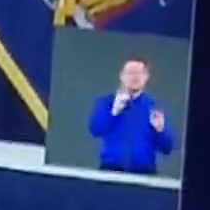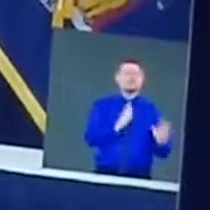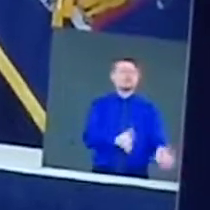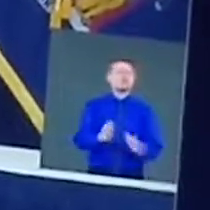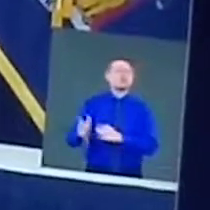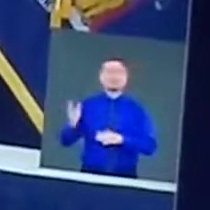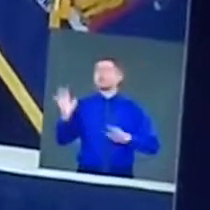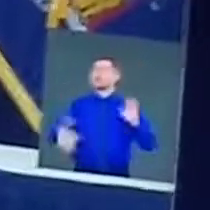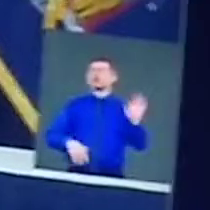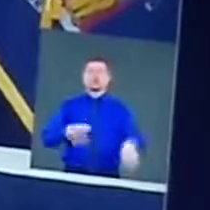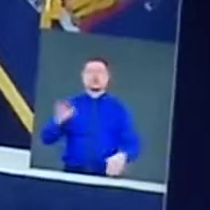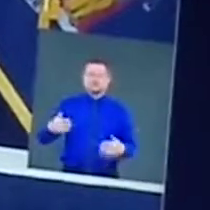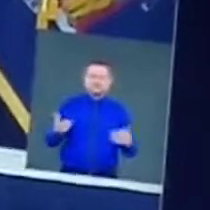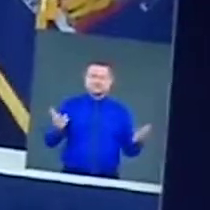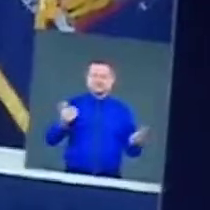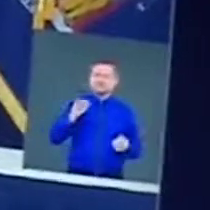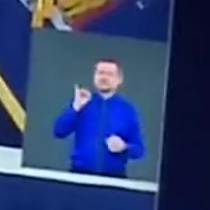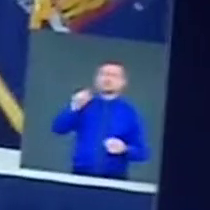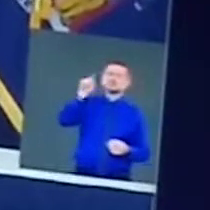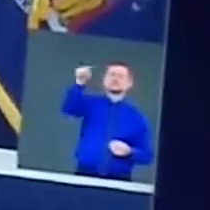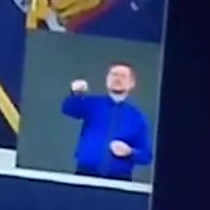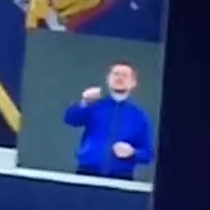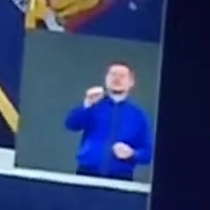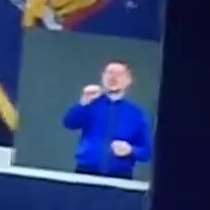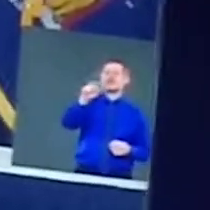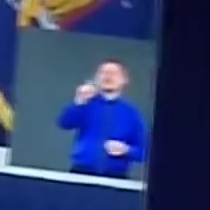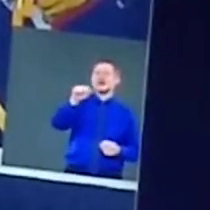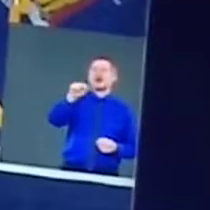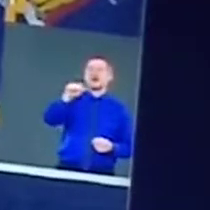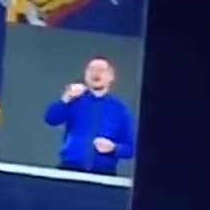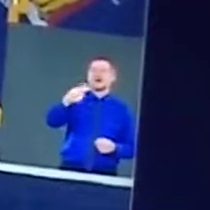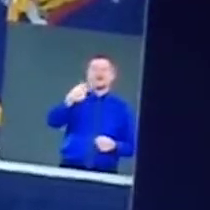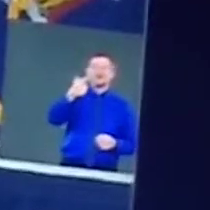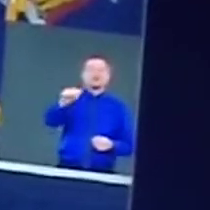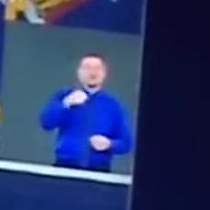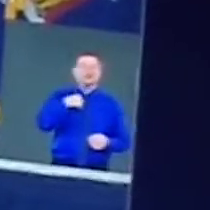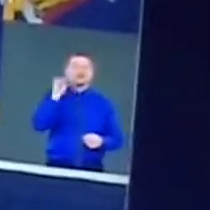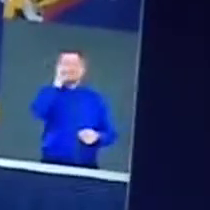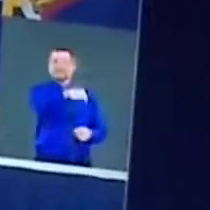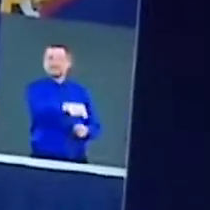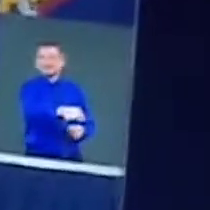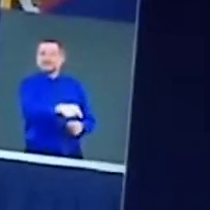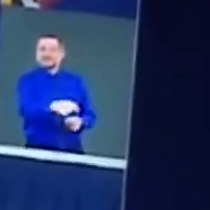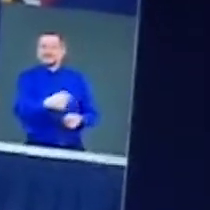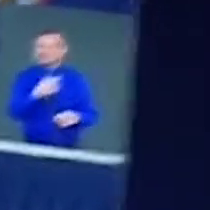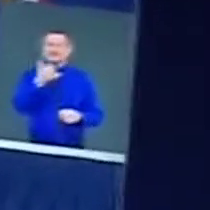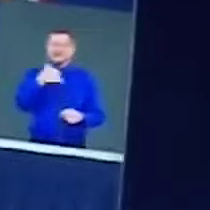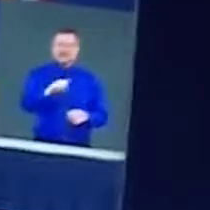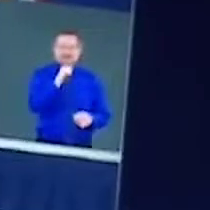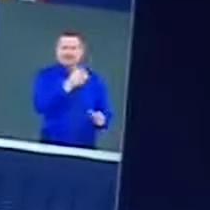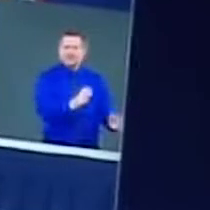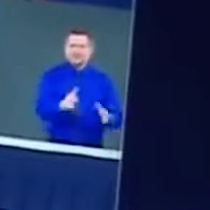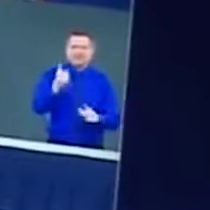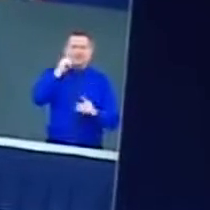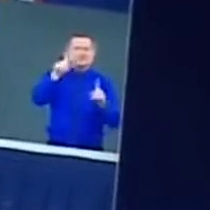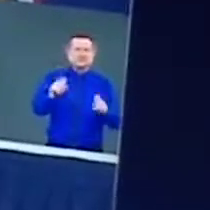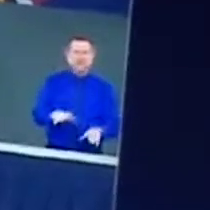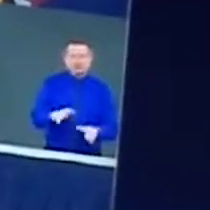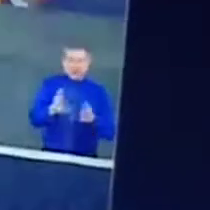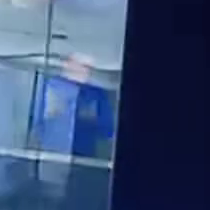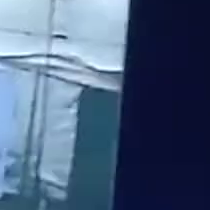many as, what was it, 30,000 or 40,000 vents? We told you that figure was absurd, but the White House kicked into high gear